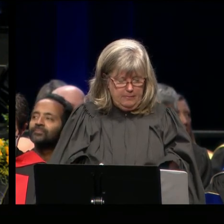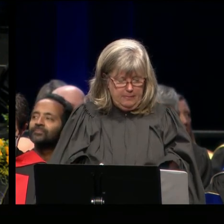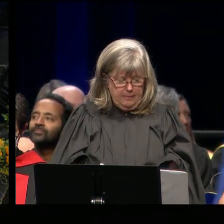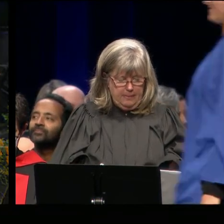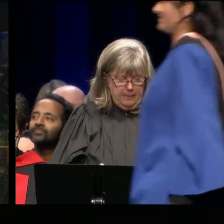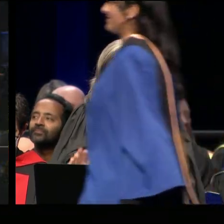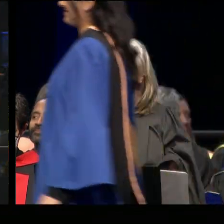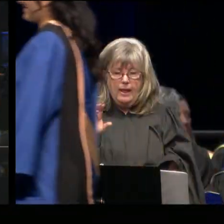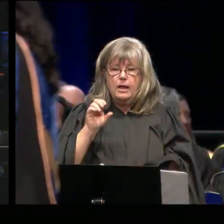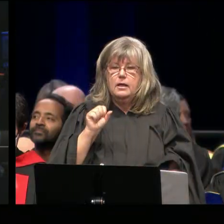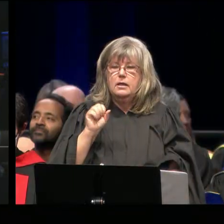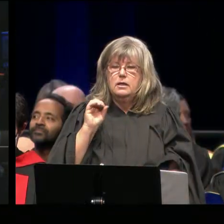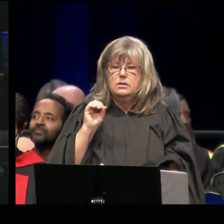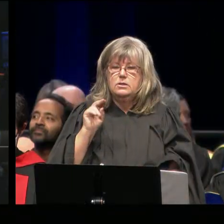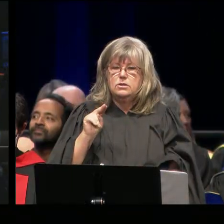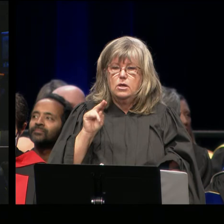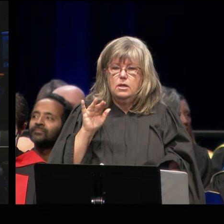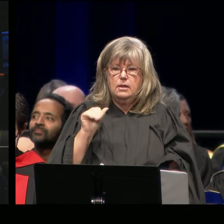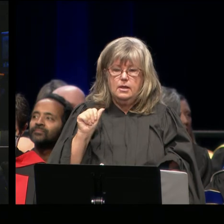Sonia Randawa.